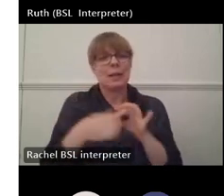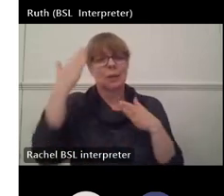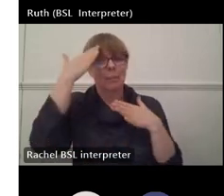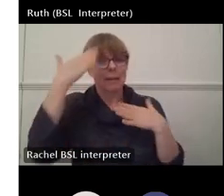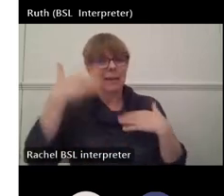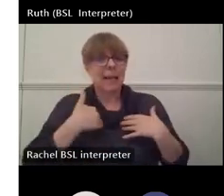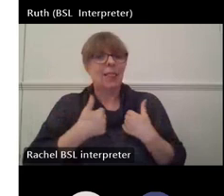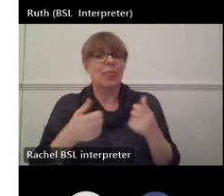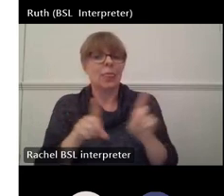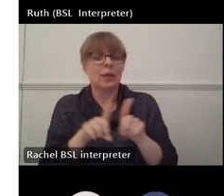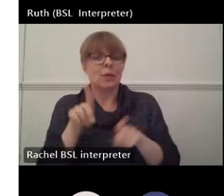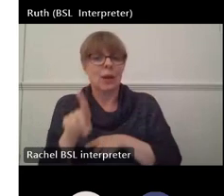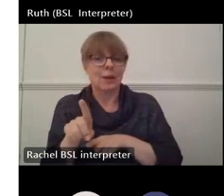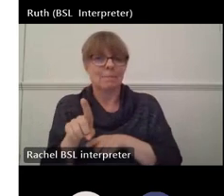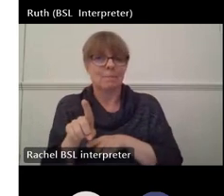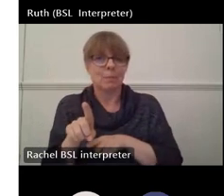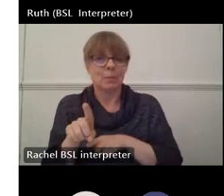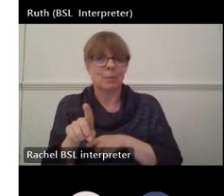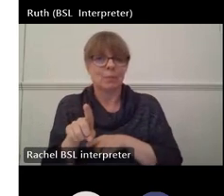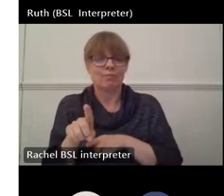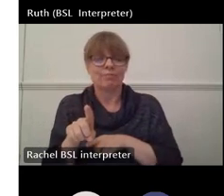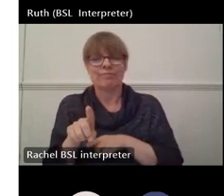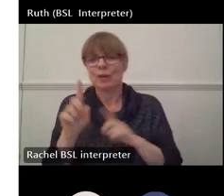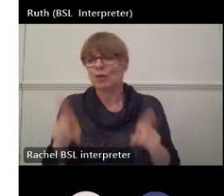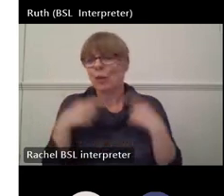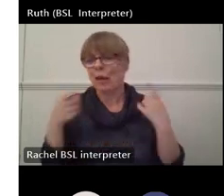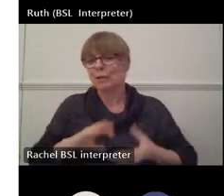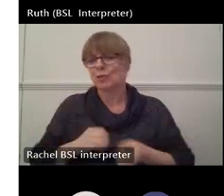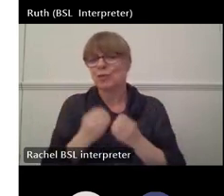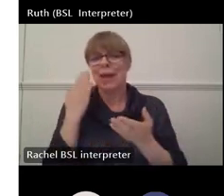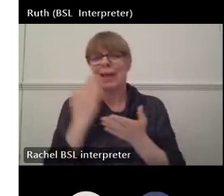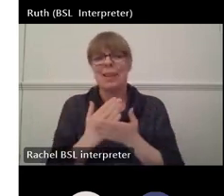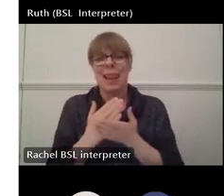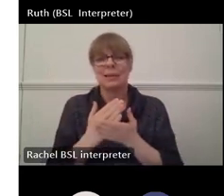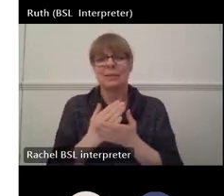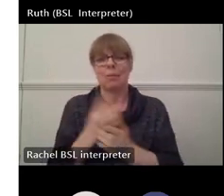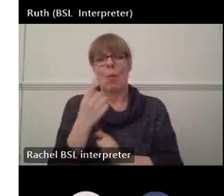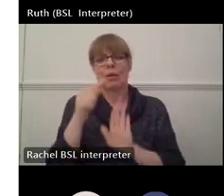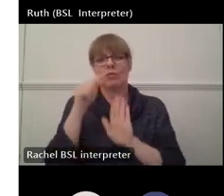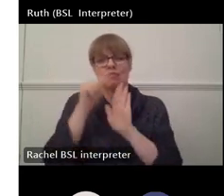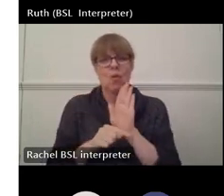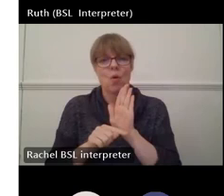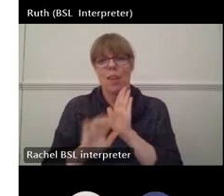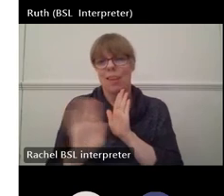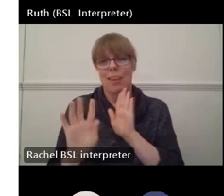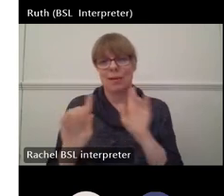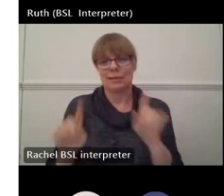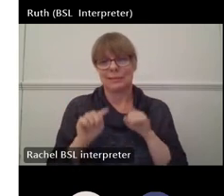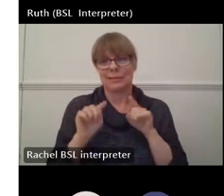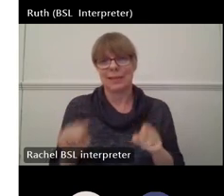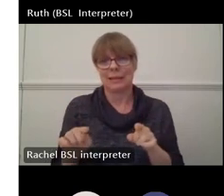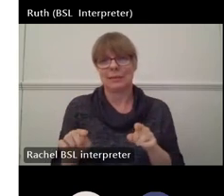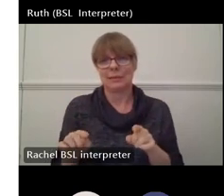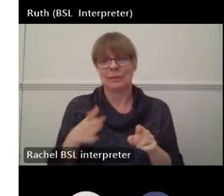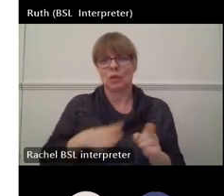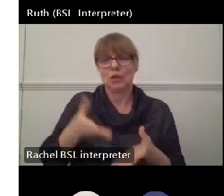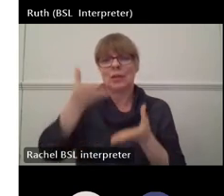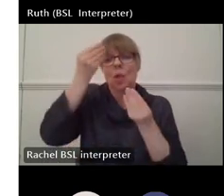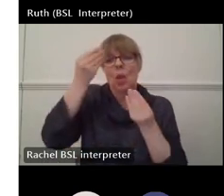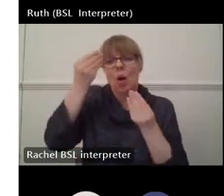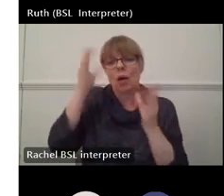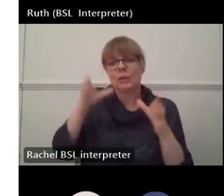really, there's no fast rule to it. It's just learning to know how to communicate to your